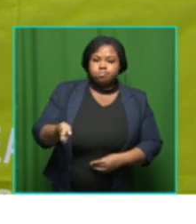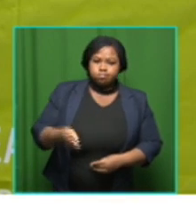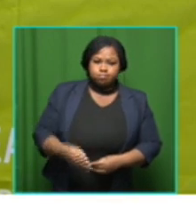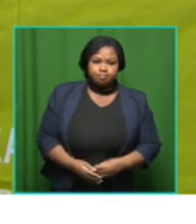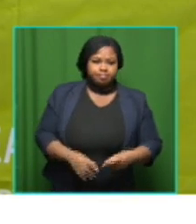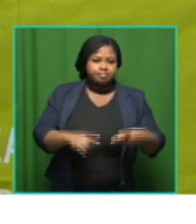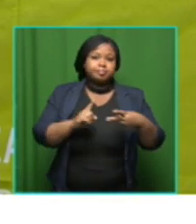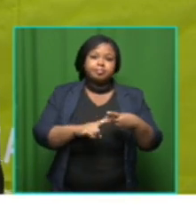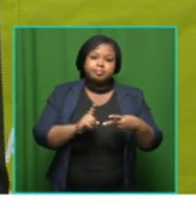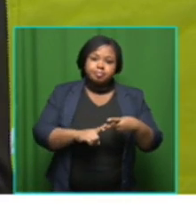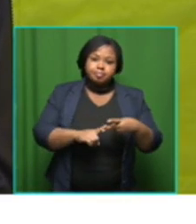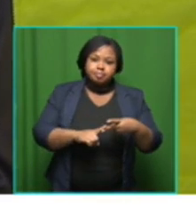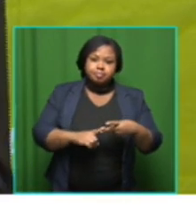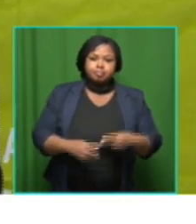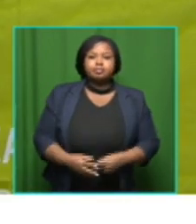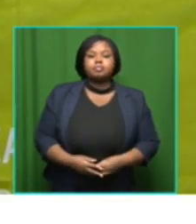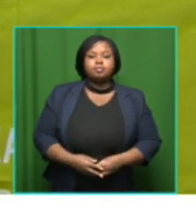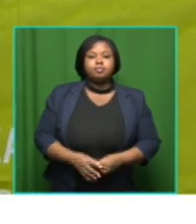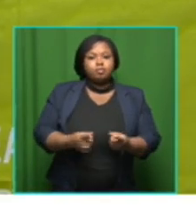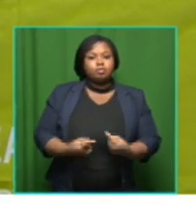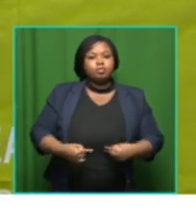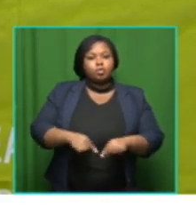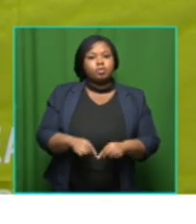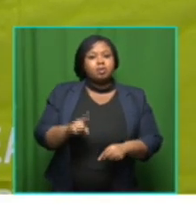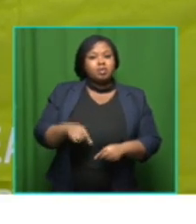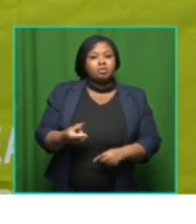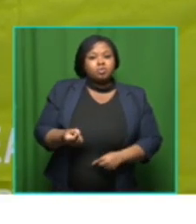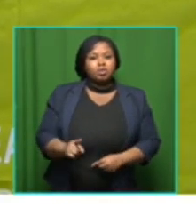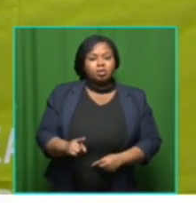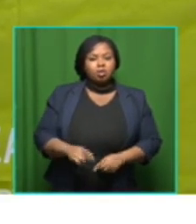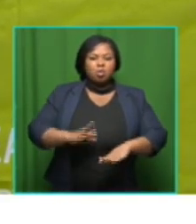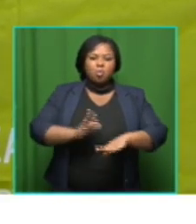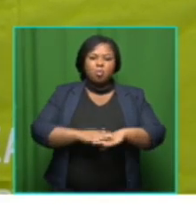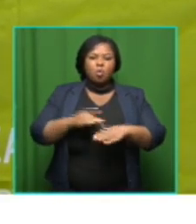Secondly, we need to procure additional beds